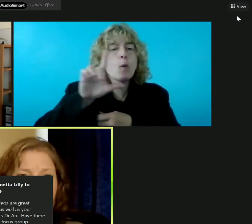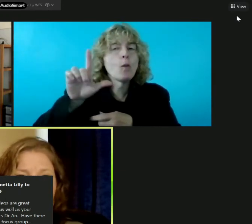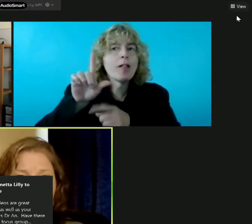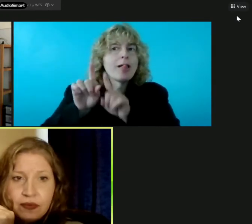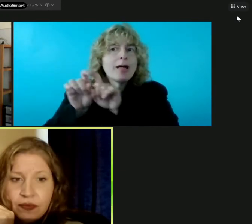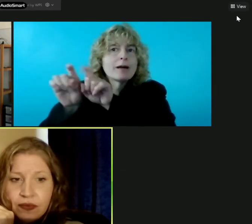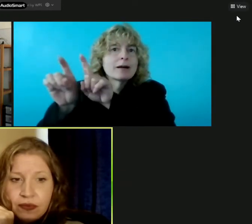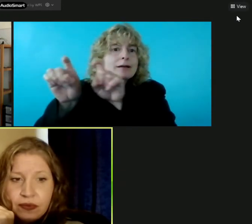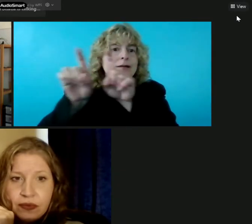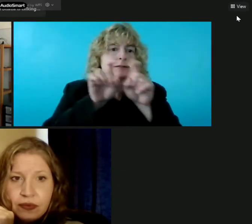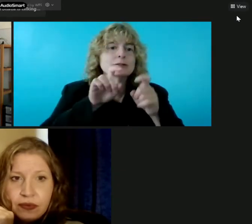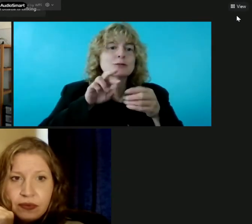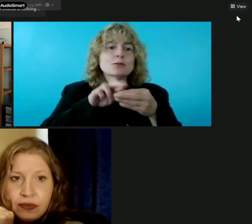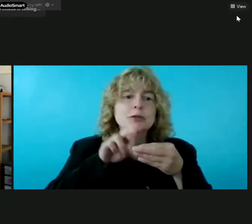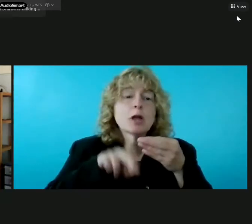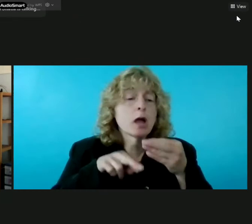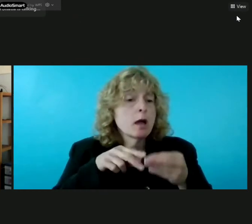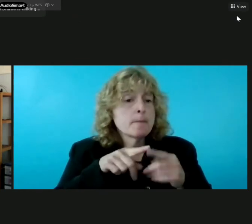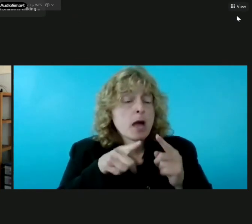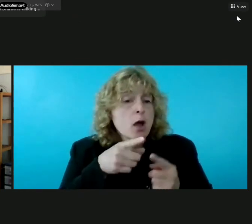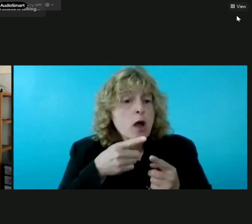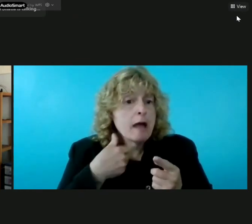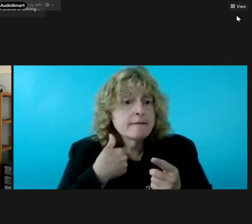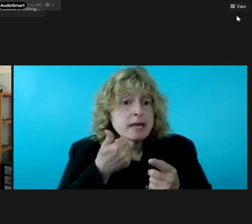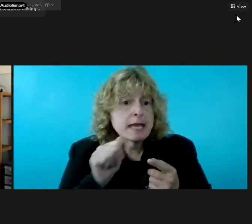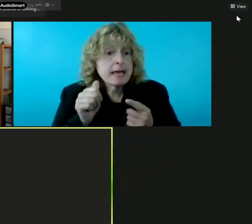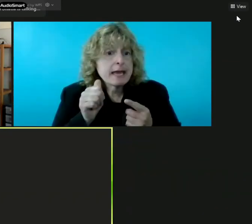questions? Yeah, so I think that